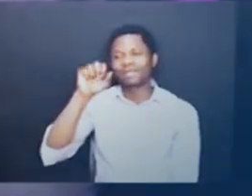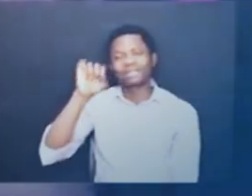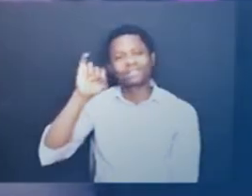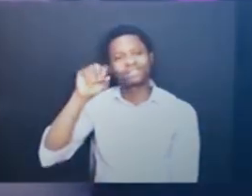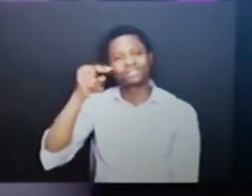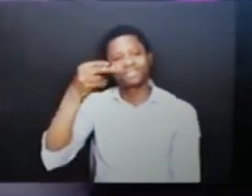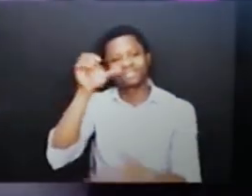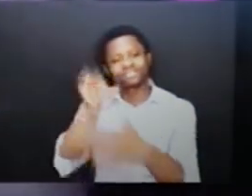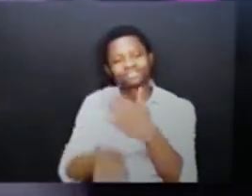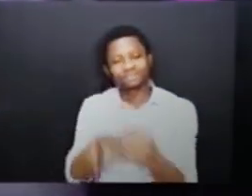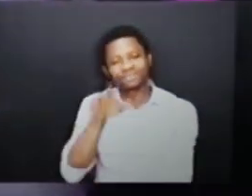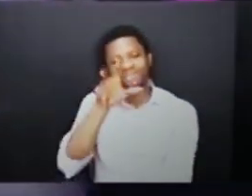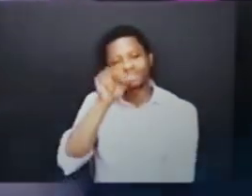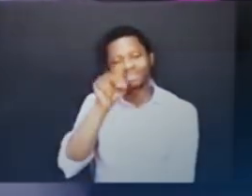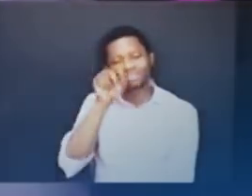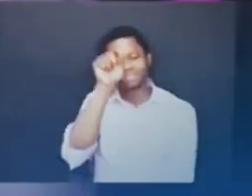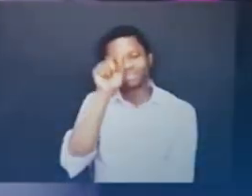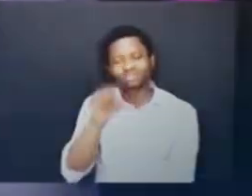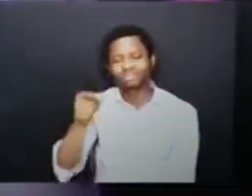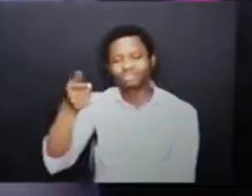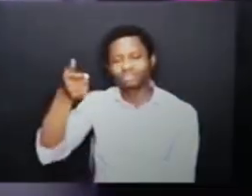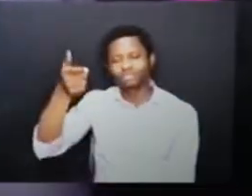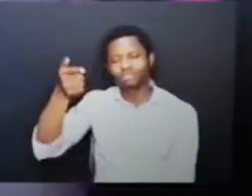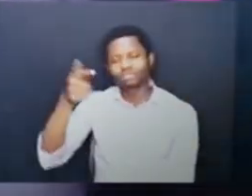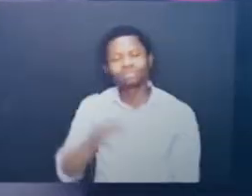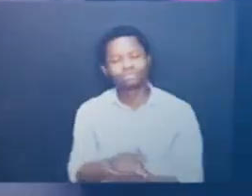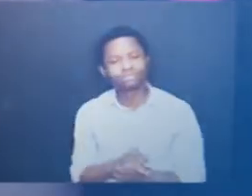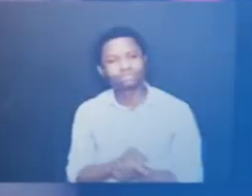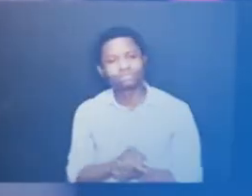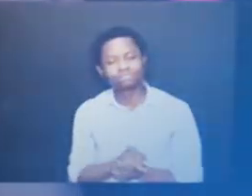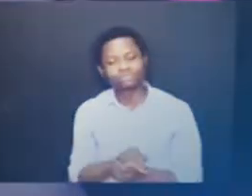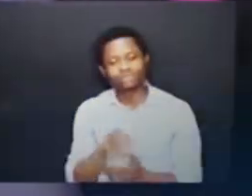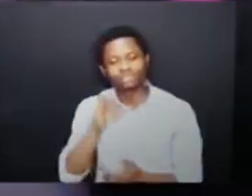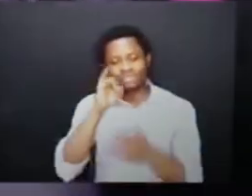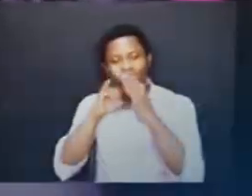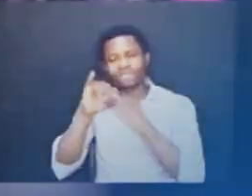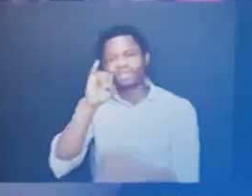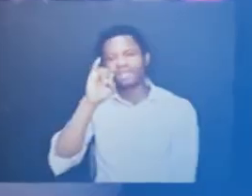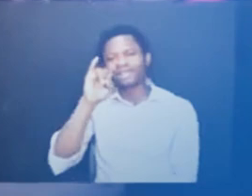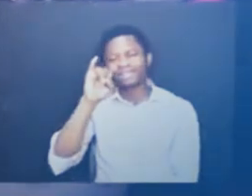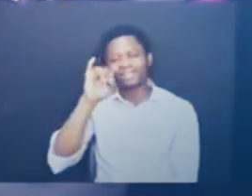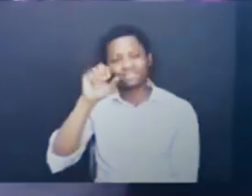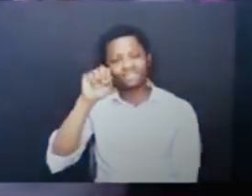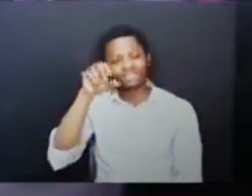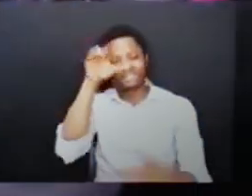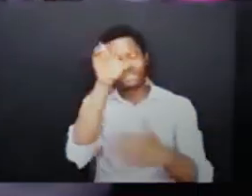21. Isaiah chapter 30, verse